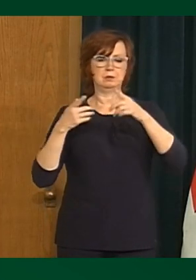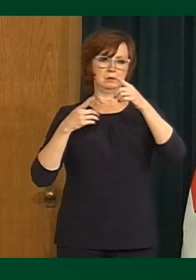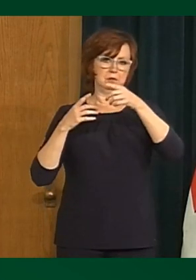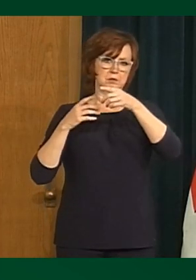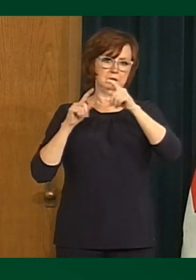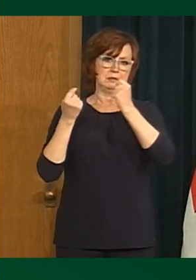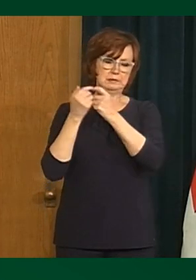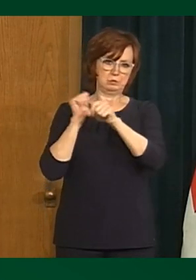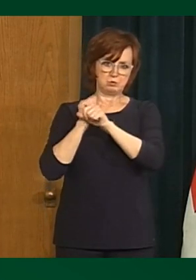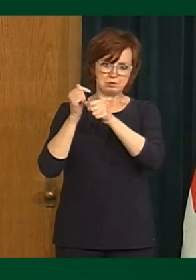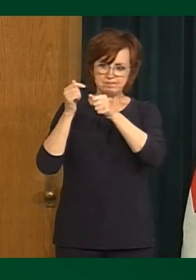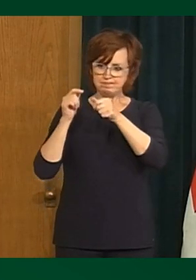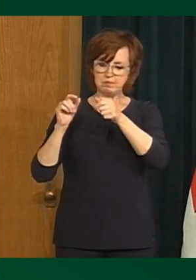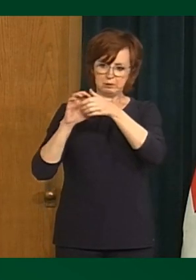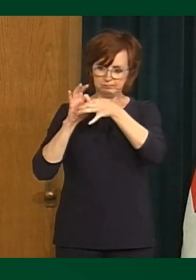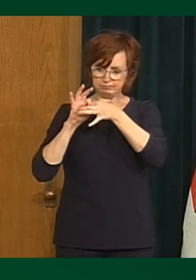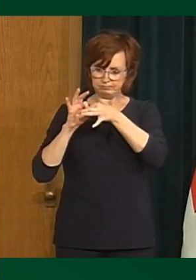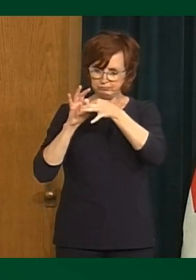individuals